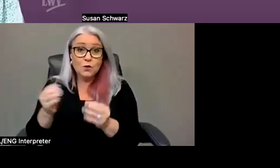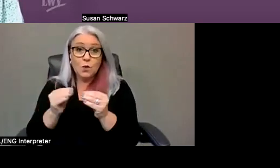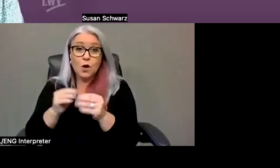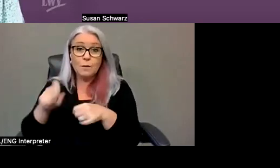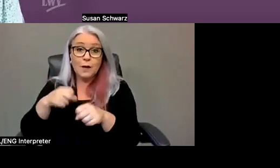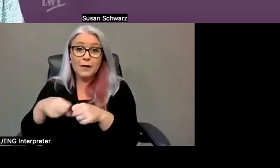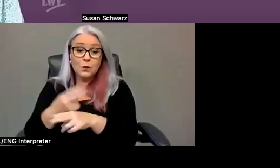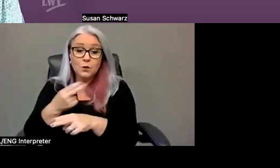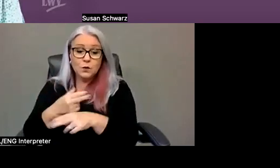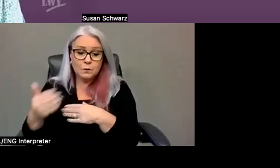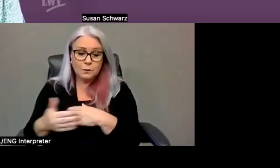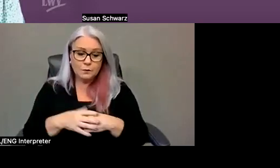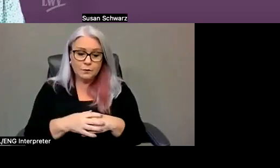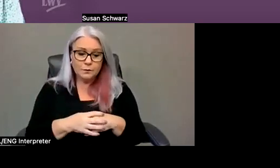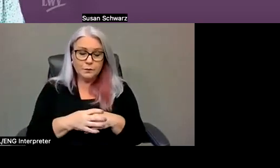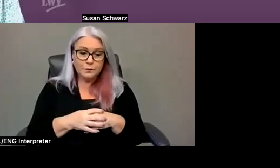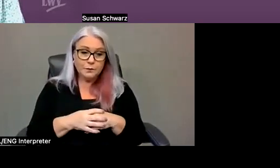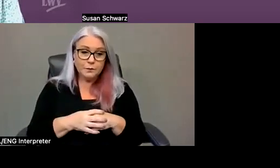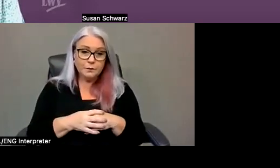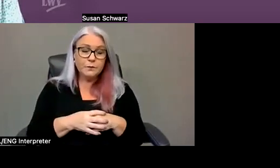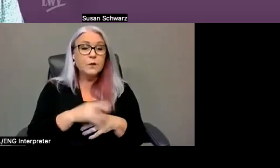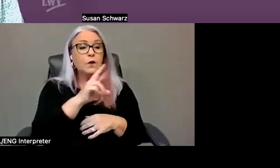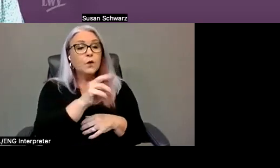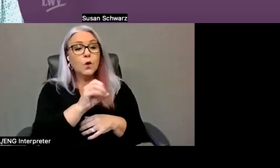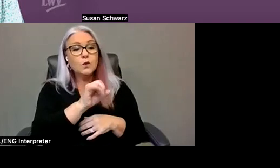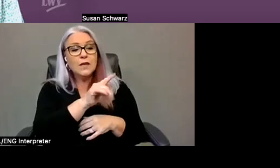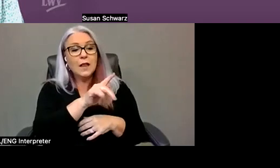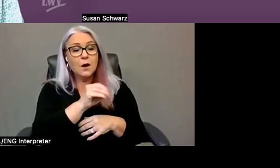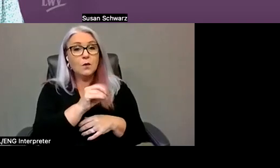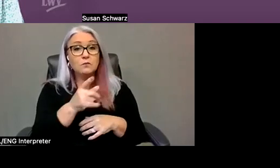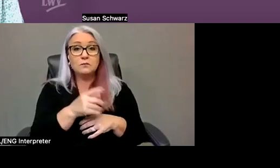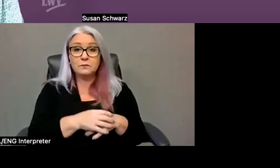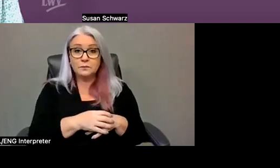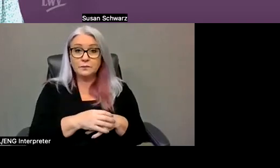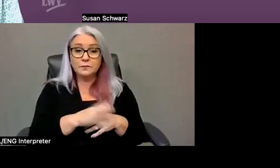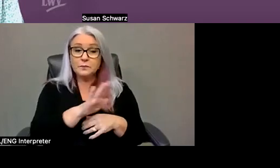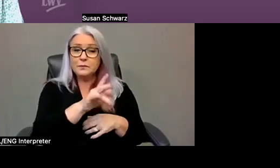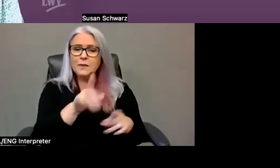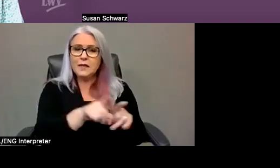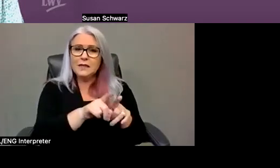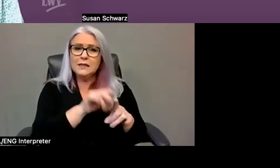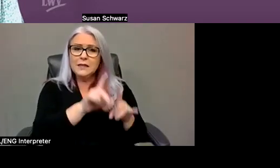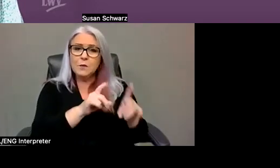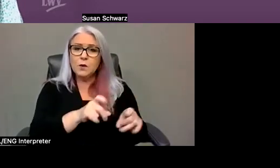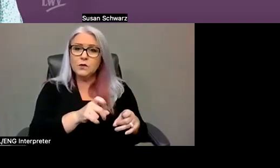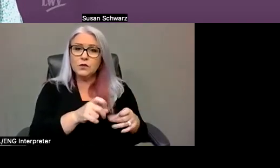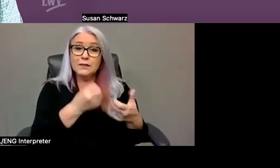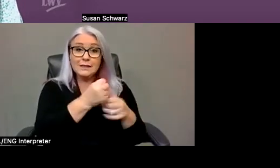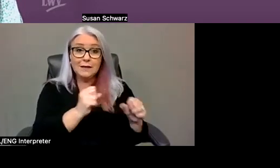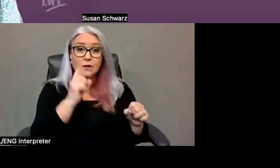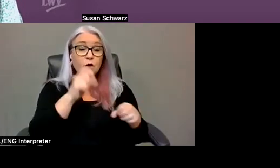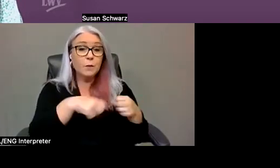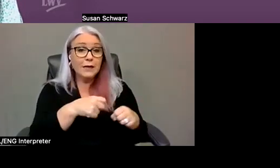Thank you. Mr. Rossillo, what will you do to encourage greater pedestrian and bicycle safety on village streets, particularly on